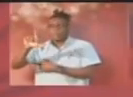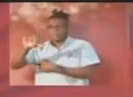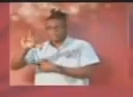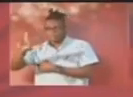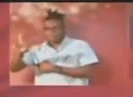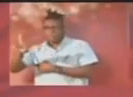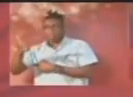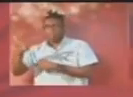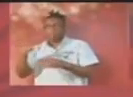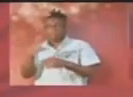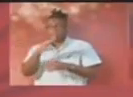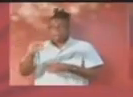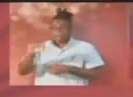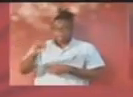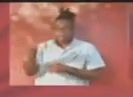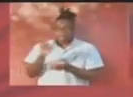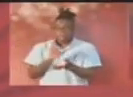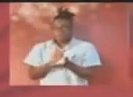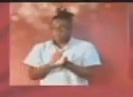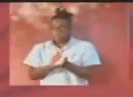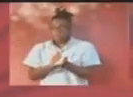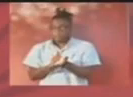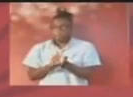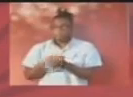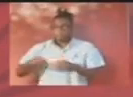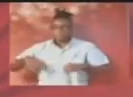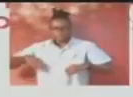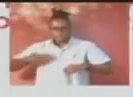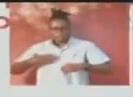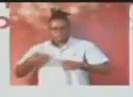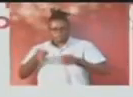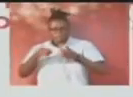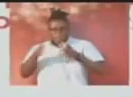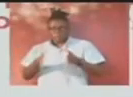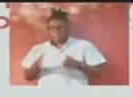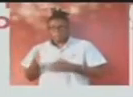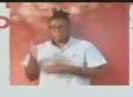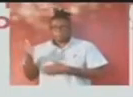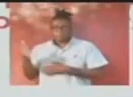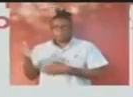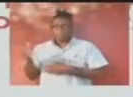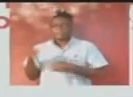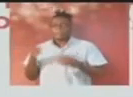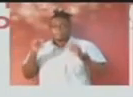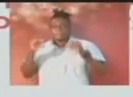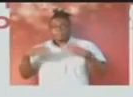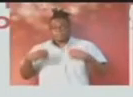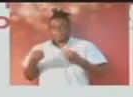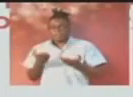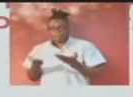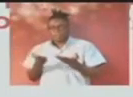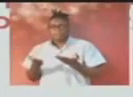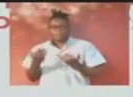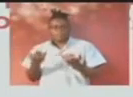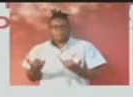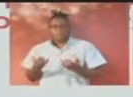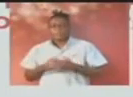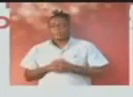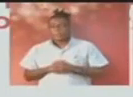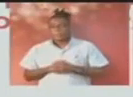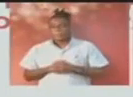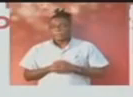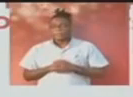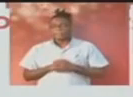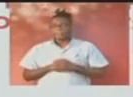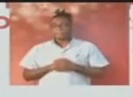General Manager, Primary Healthcare Services. I am Al Alexander, Senior Corporate Communications Officer at the Ministry of Health,